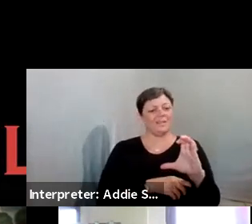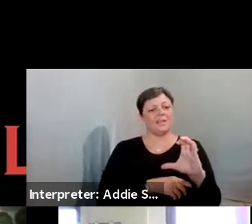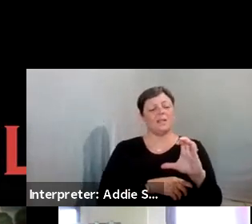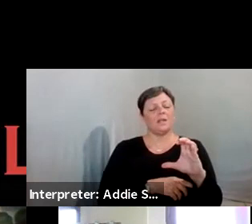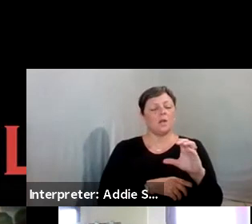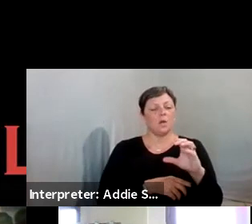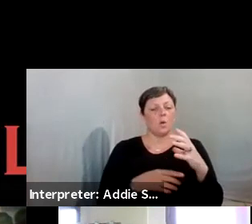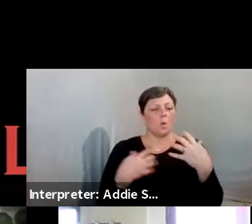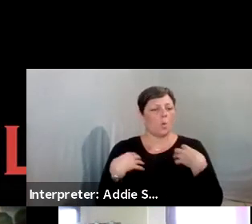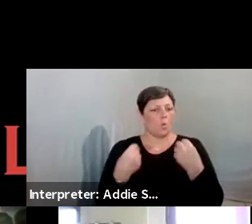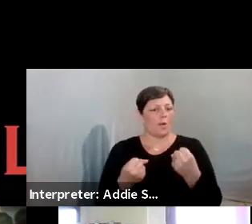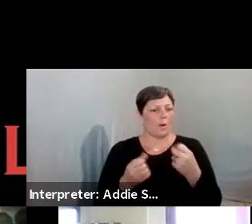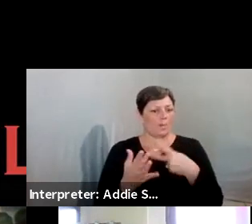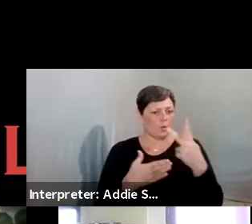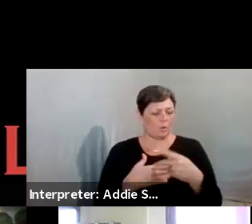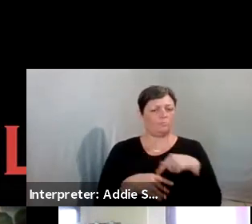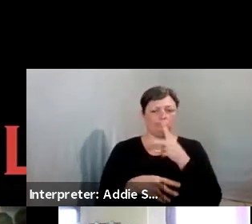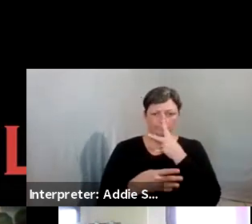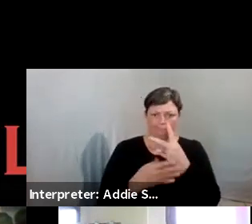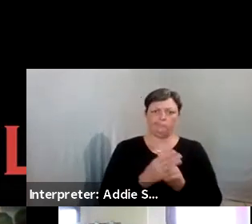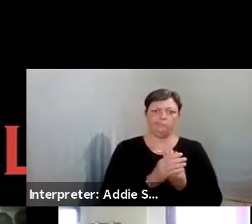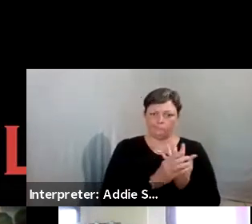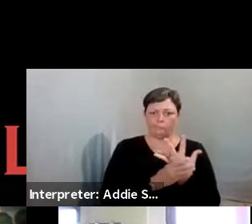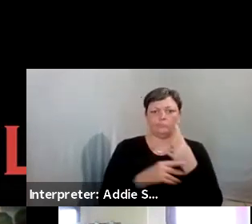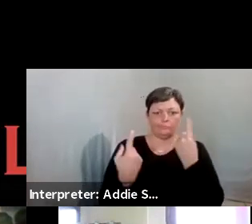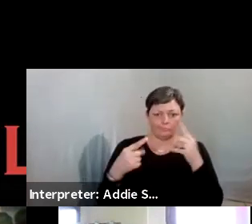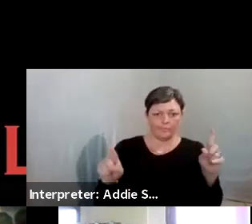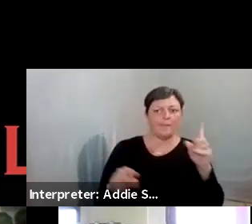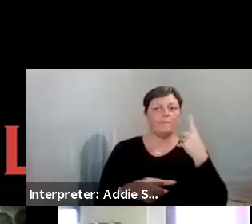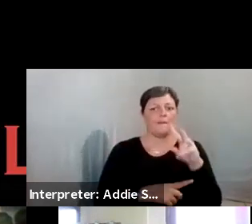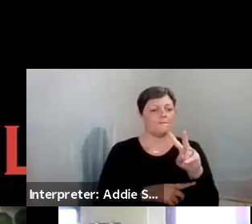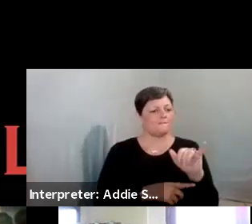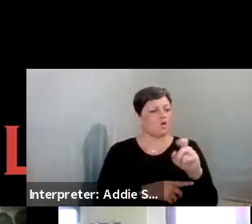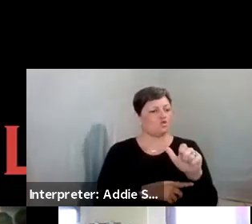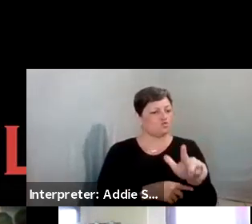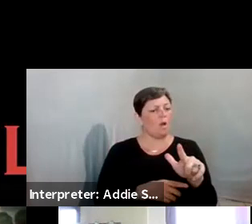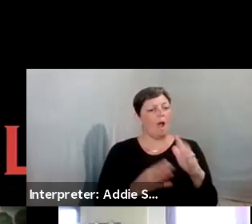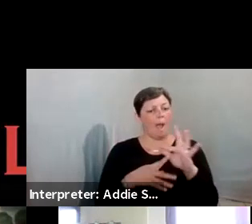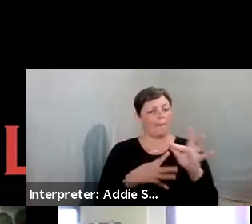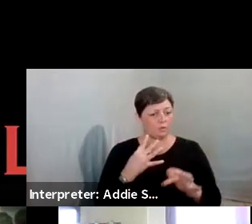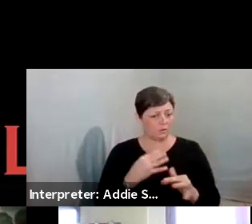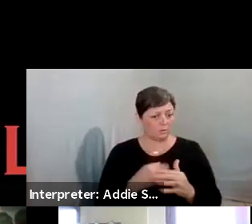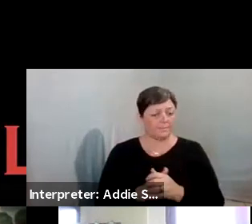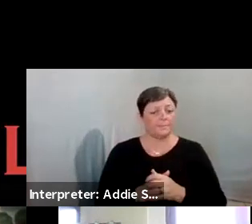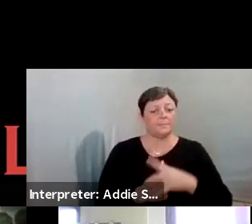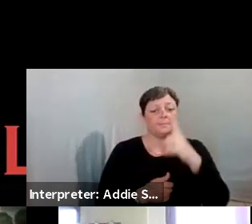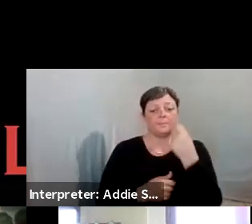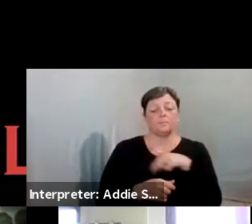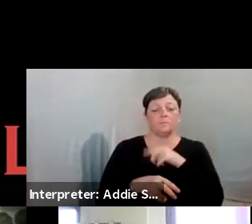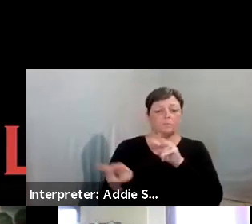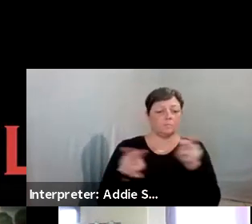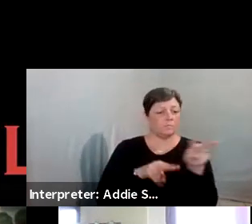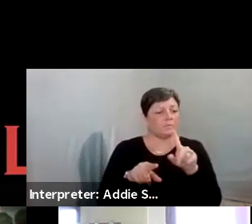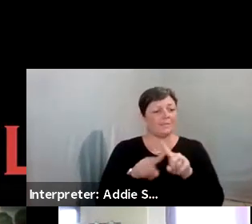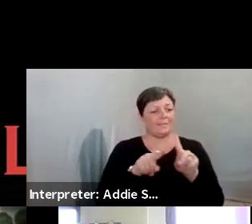things that we've seen grow and become very successful as a virtual option, because we look at different types